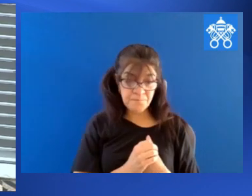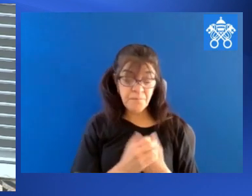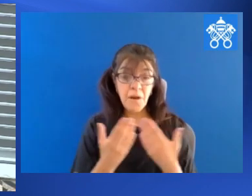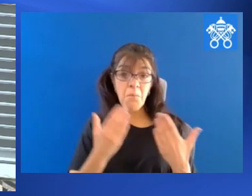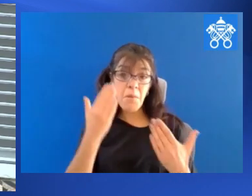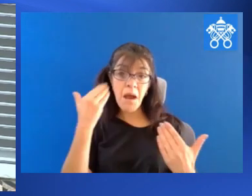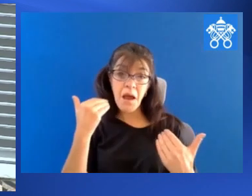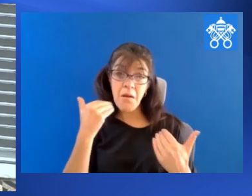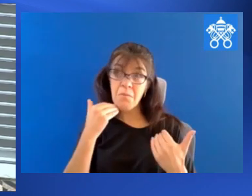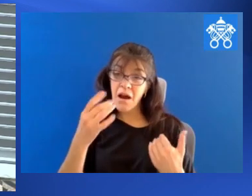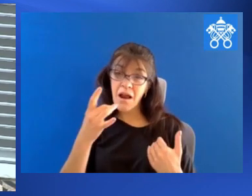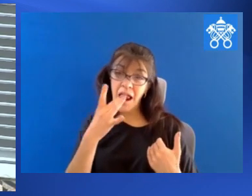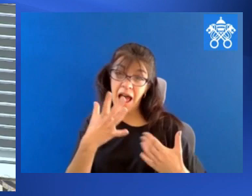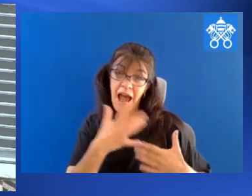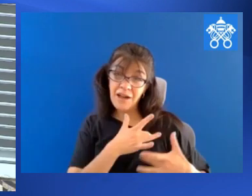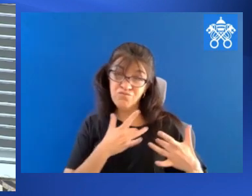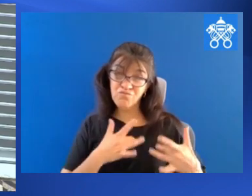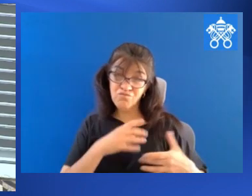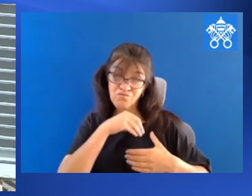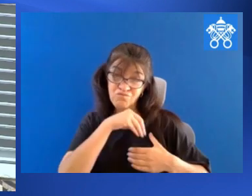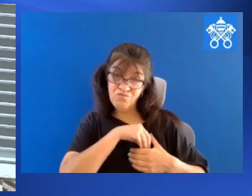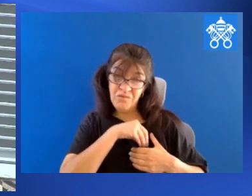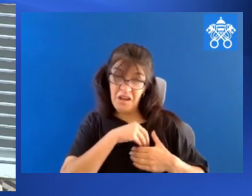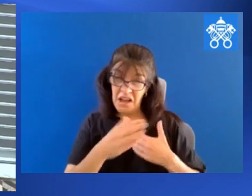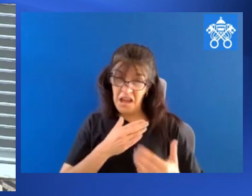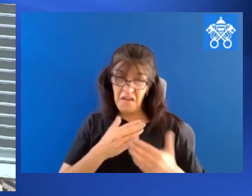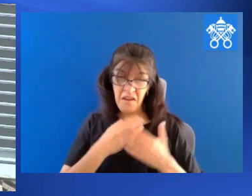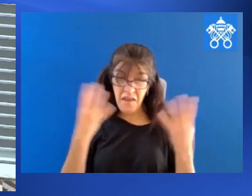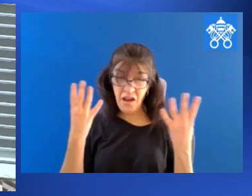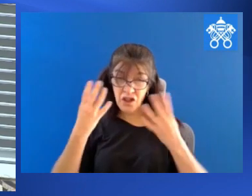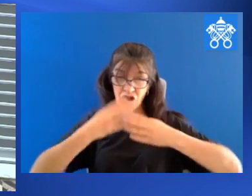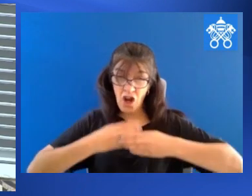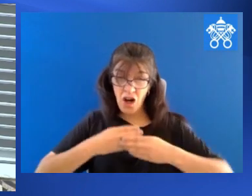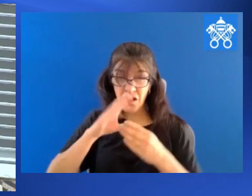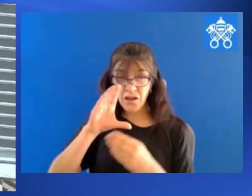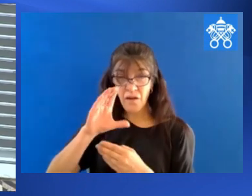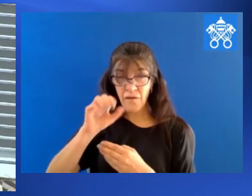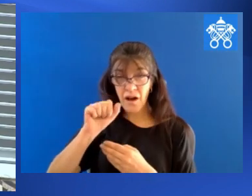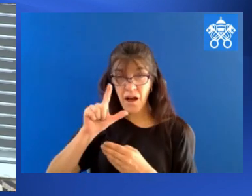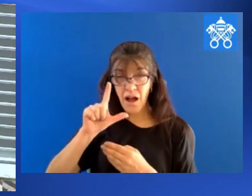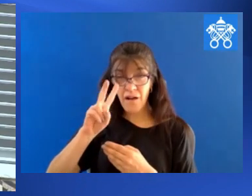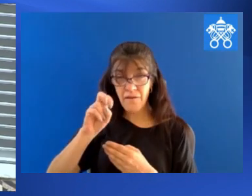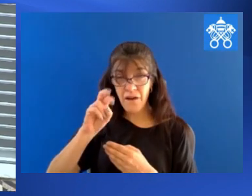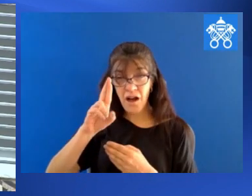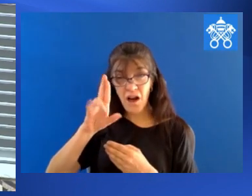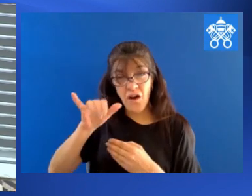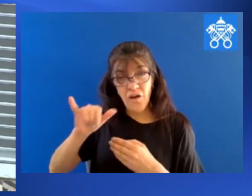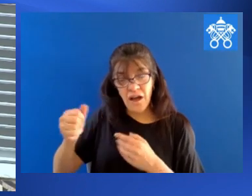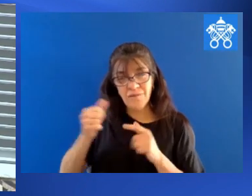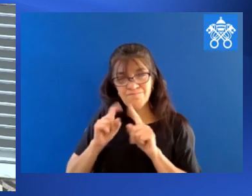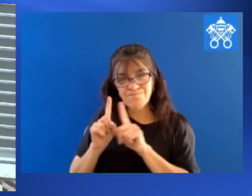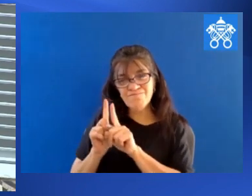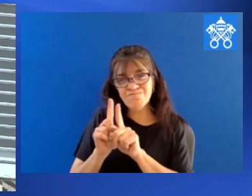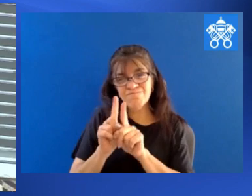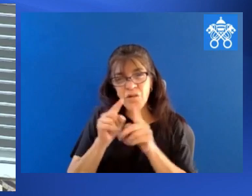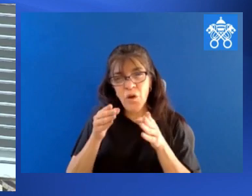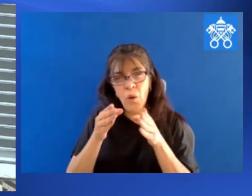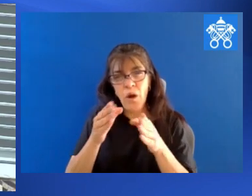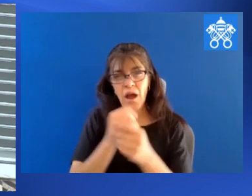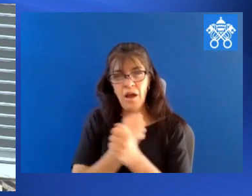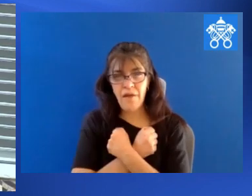May Mary, who kept the light of her Son in her heart, even in the darkness of Calvary, accompany us always on the way of